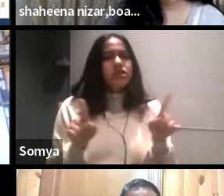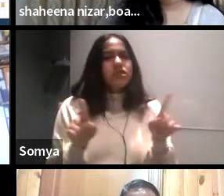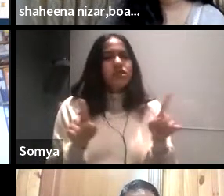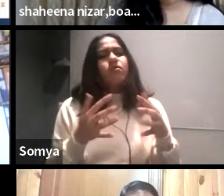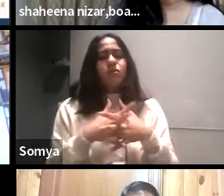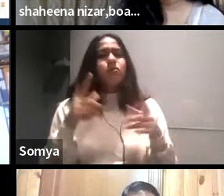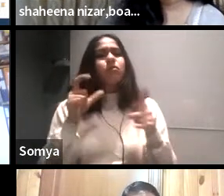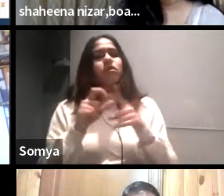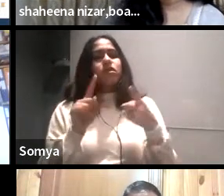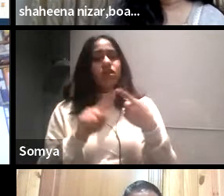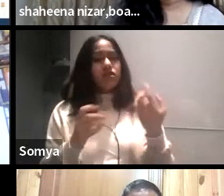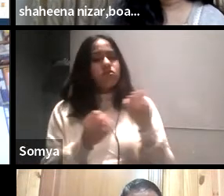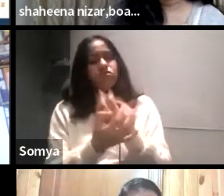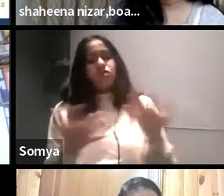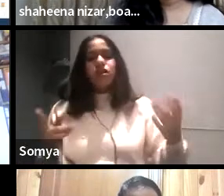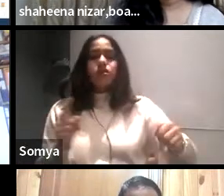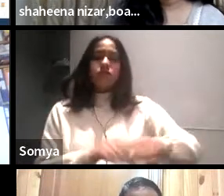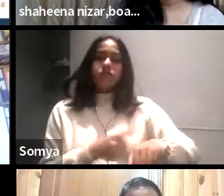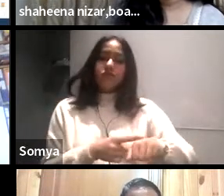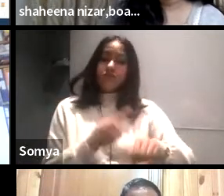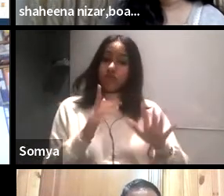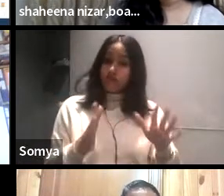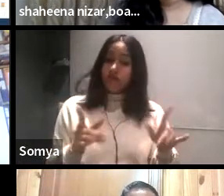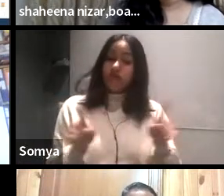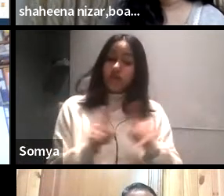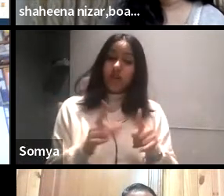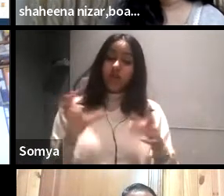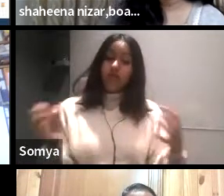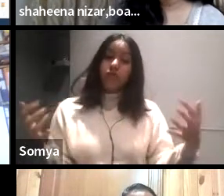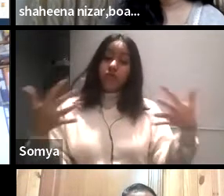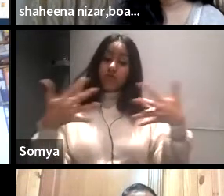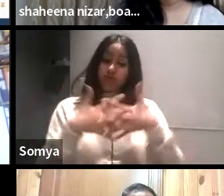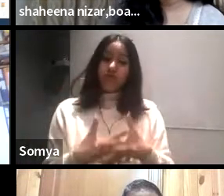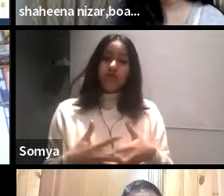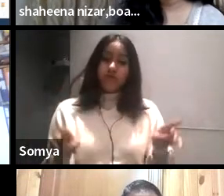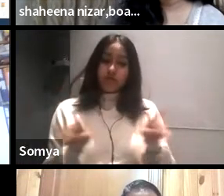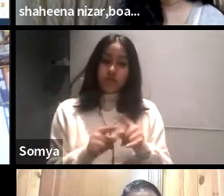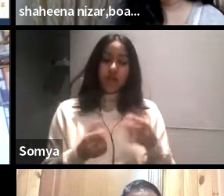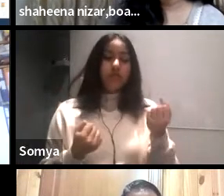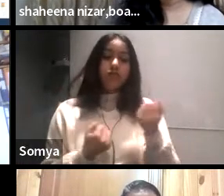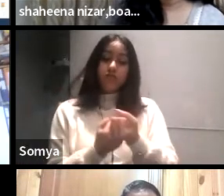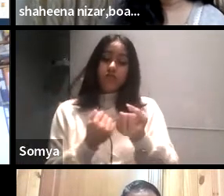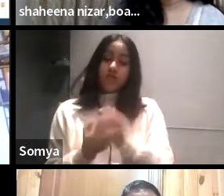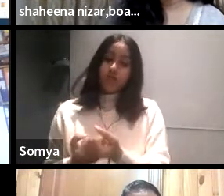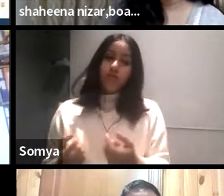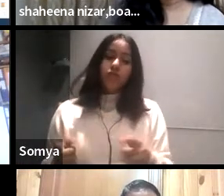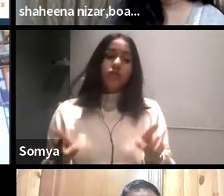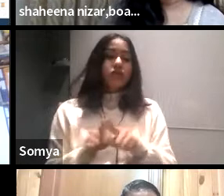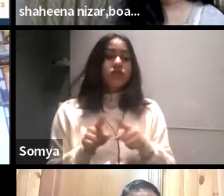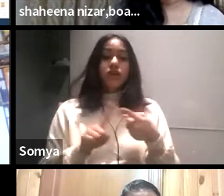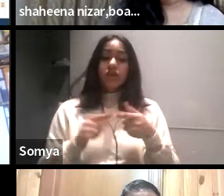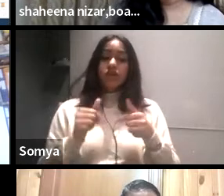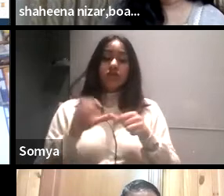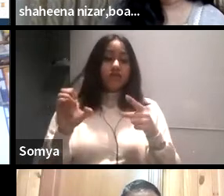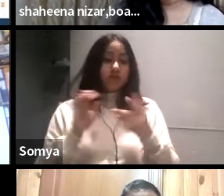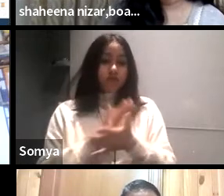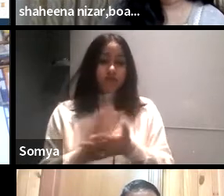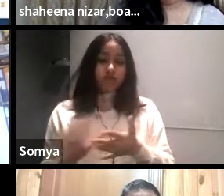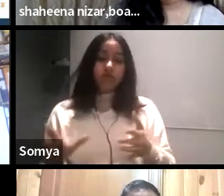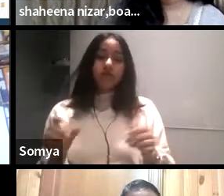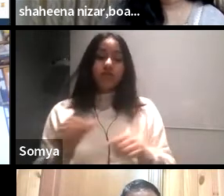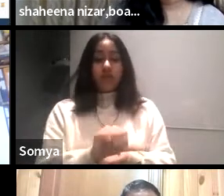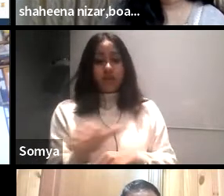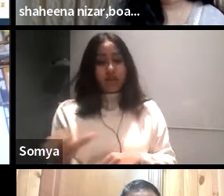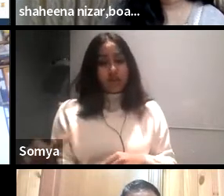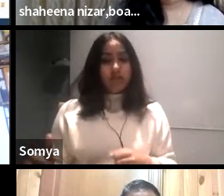range of opportunities for us, that collaborative way of working, supporting each other. It doesn't left us, no,